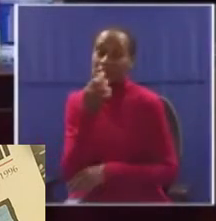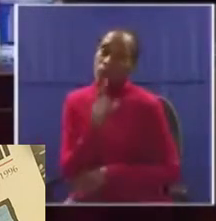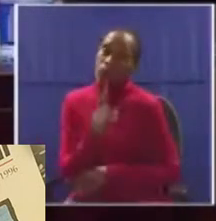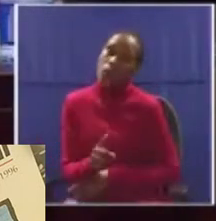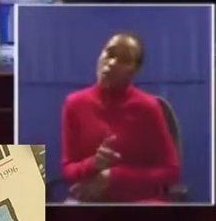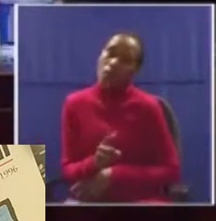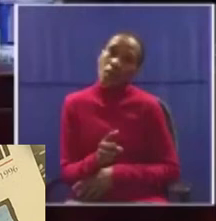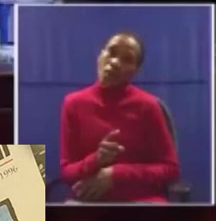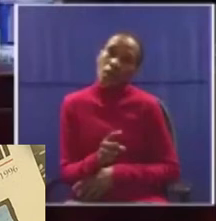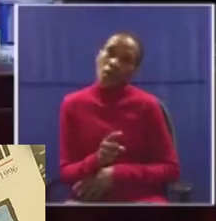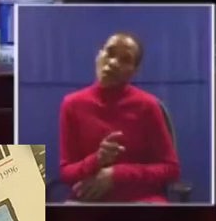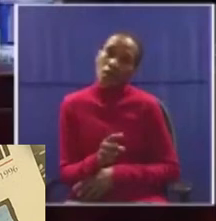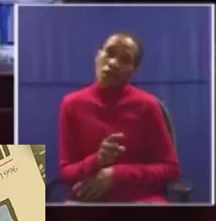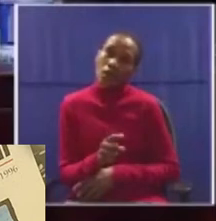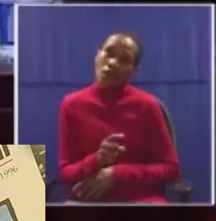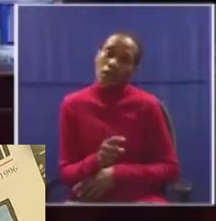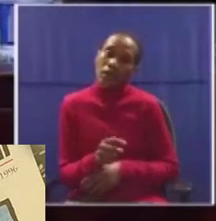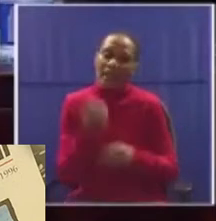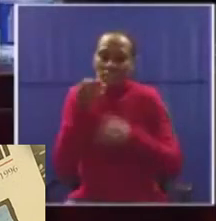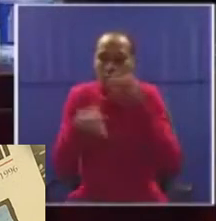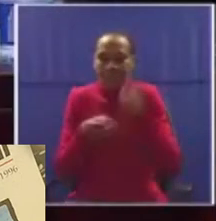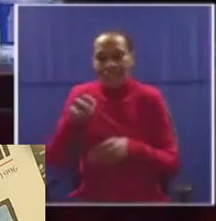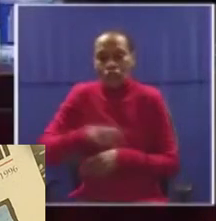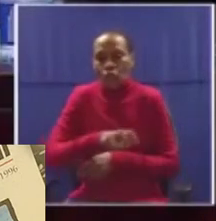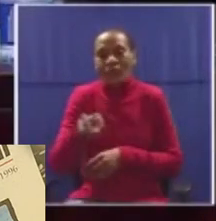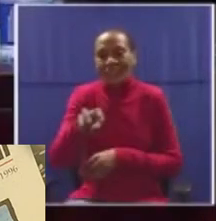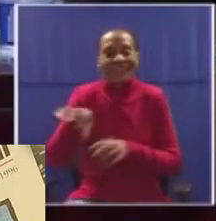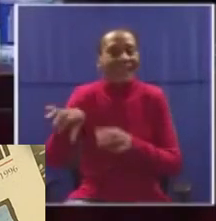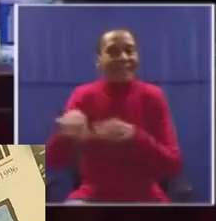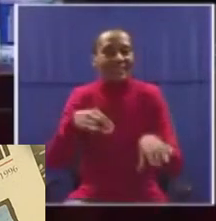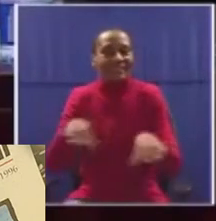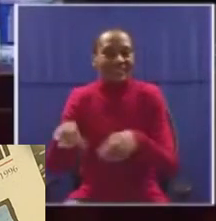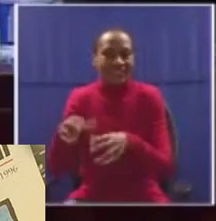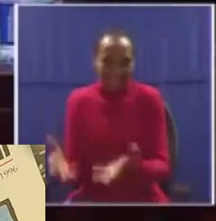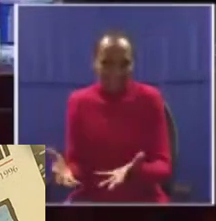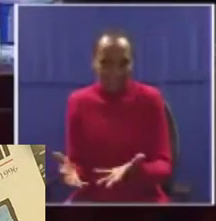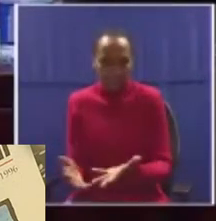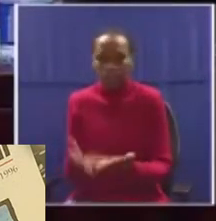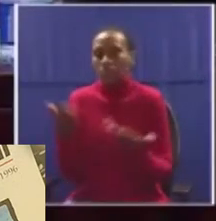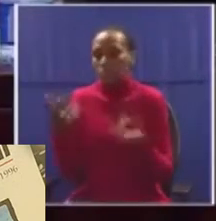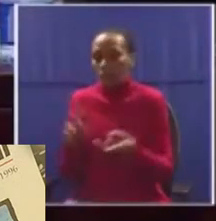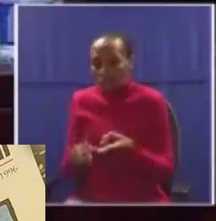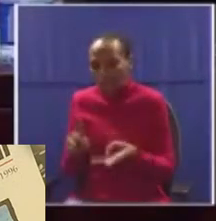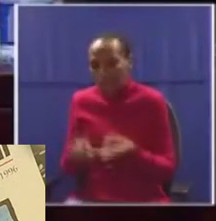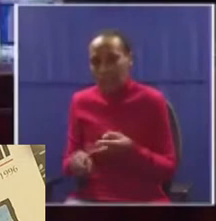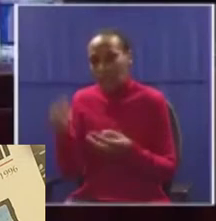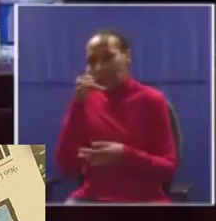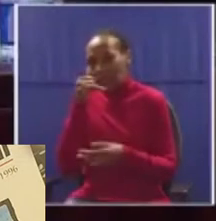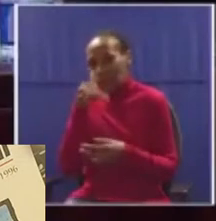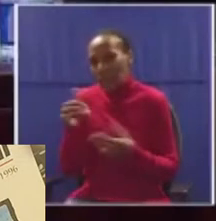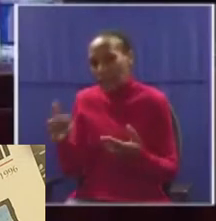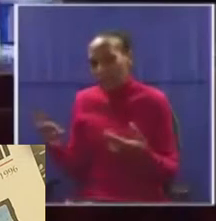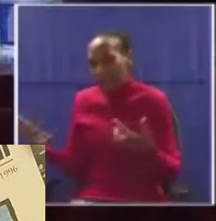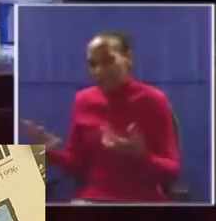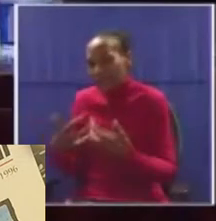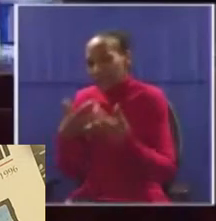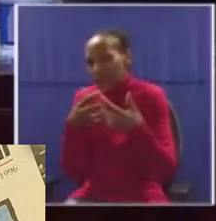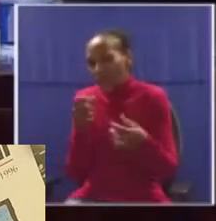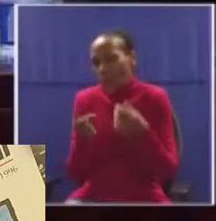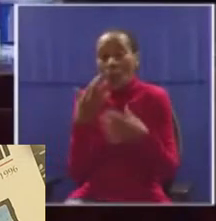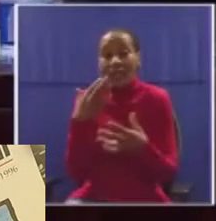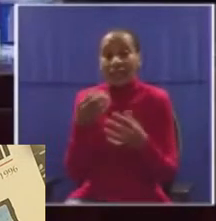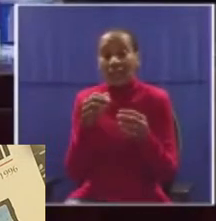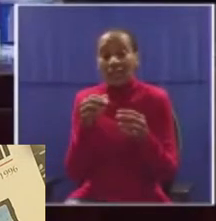different the definition of tourist activities provides for Crime related to Terror to terrorist